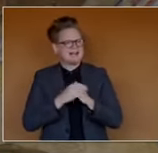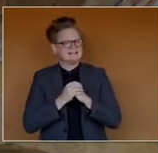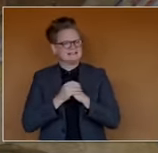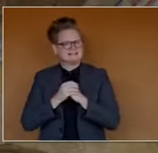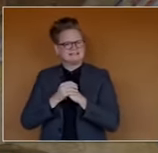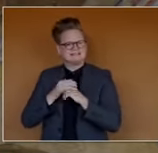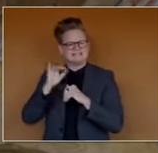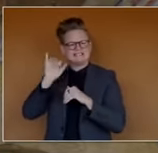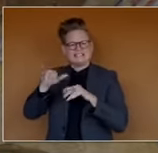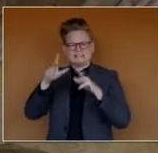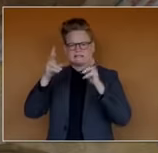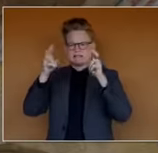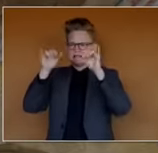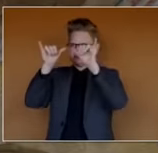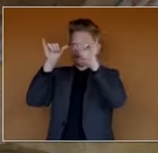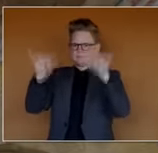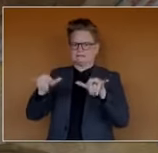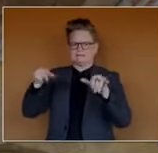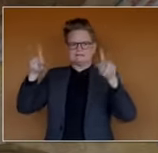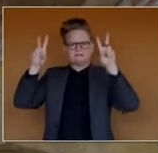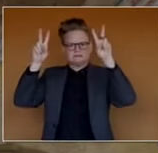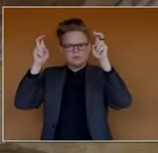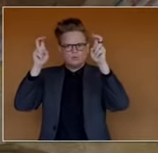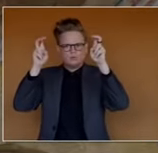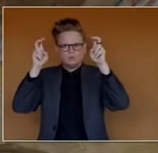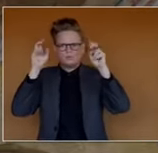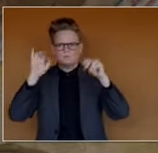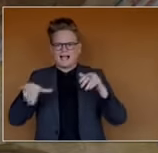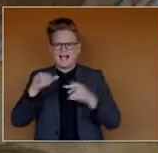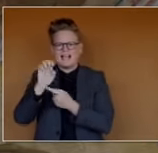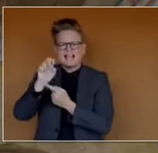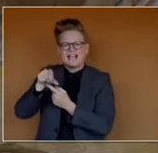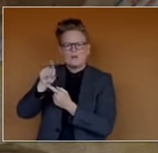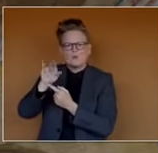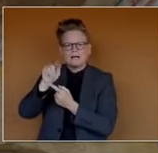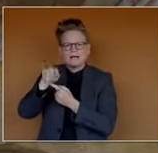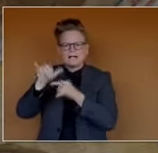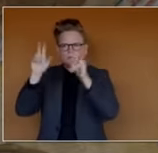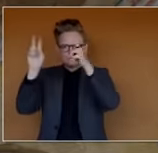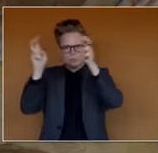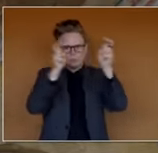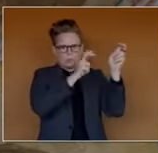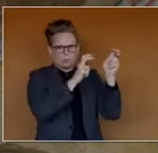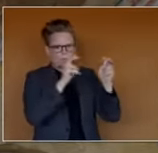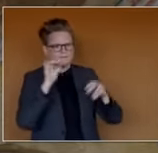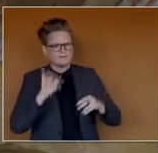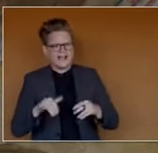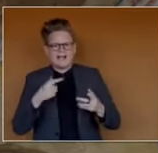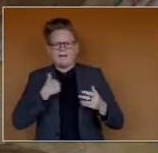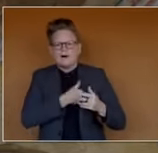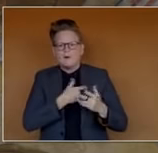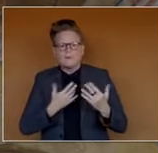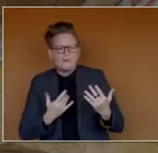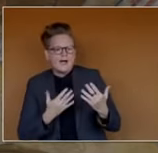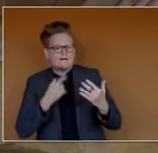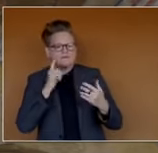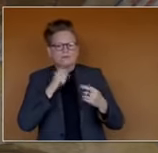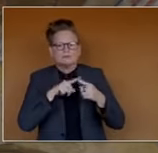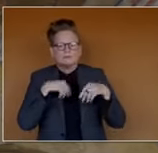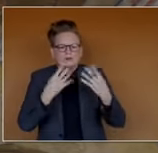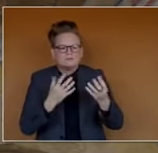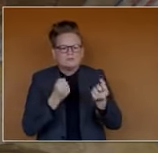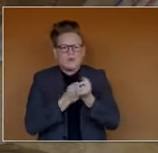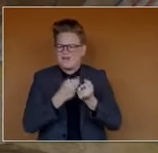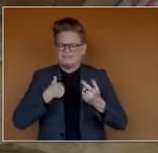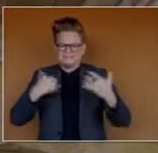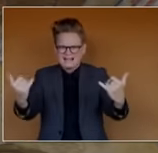not waiting for traditional calendars to provide that direct relief and support across a spectrum of issues.